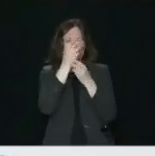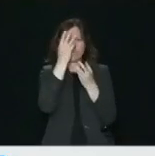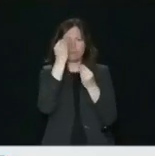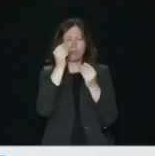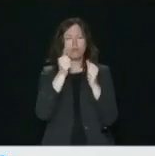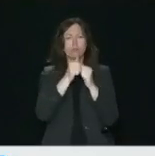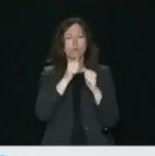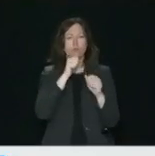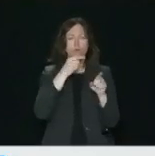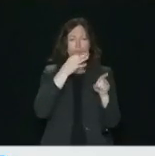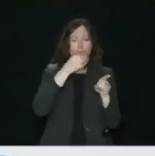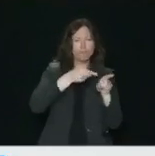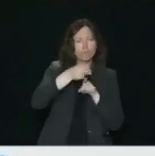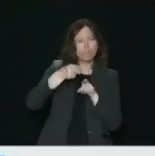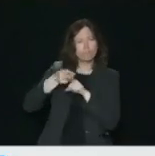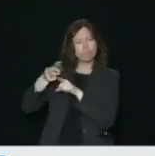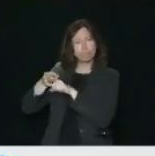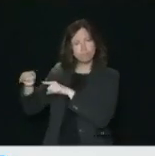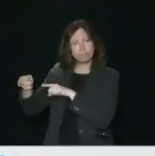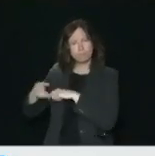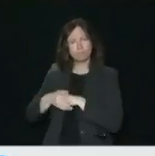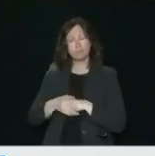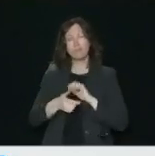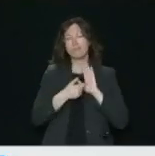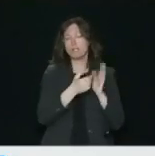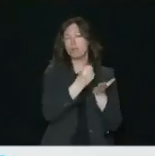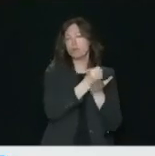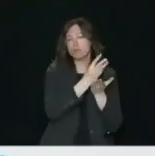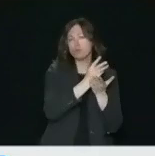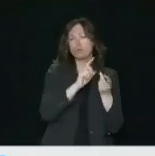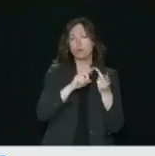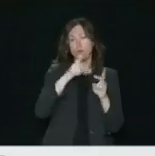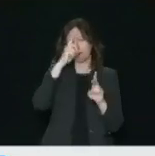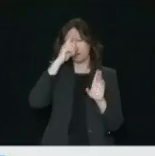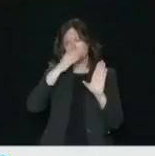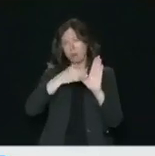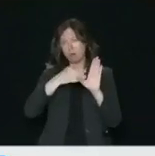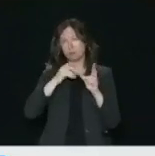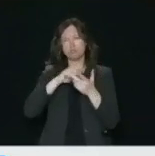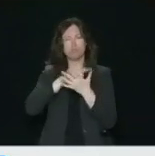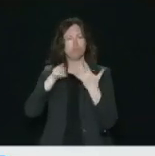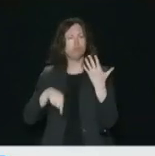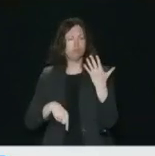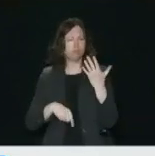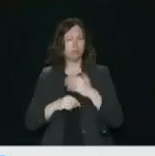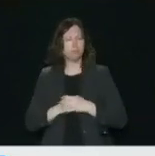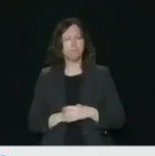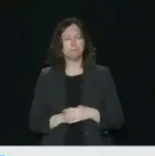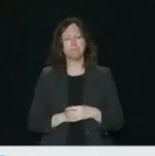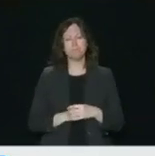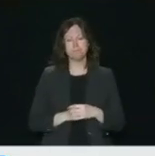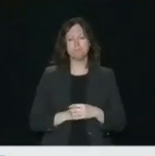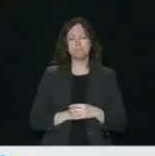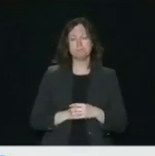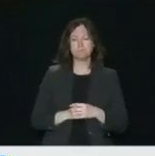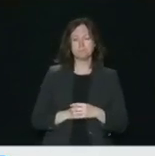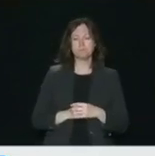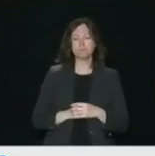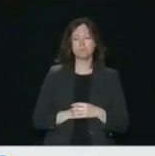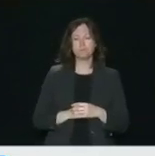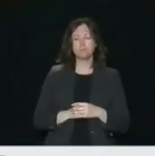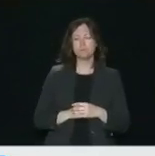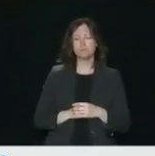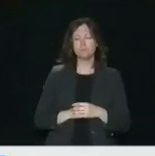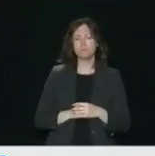more opportunities for in-person activities, gatherings, and travel. Some of us may still be feeling a